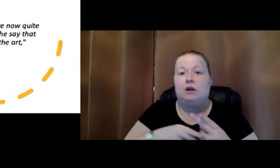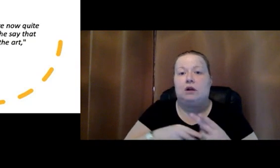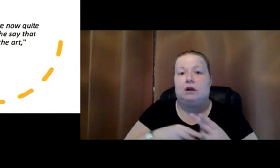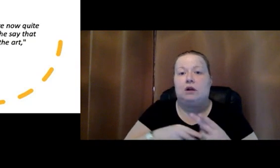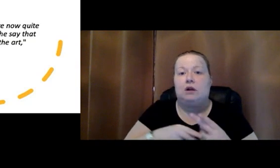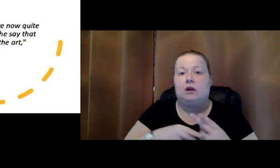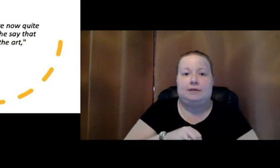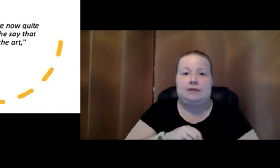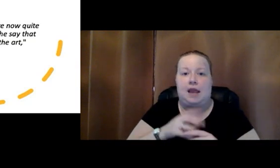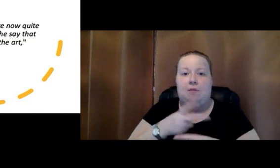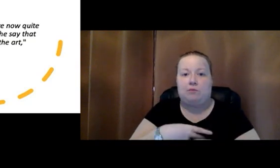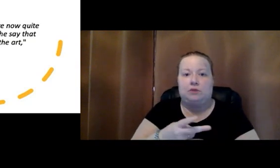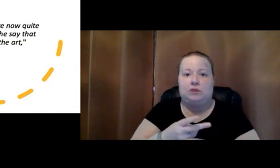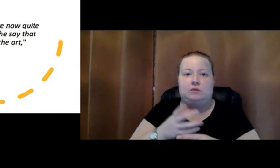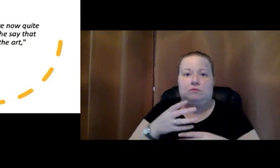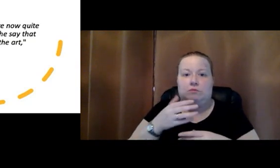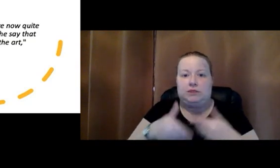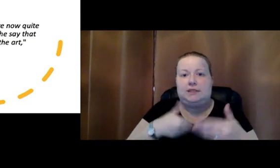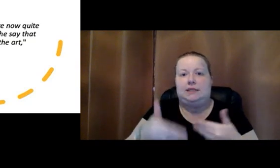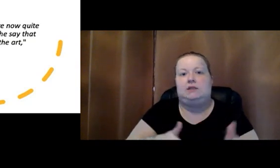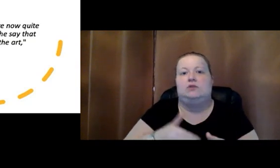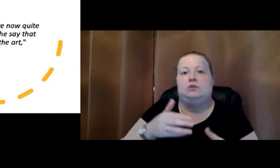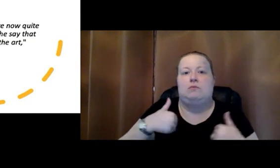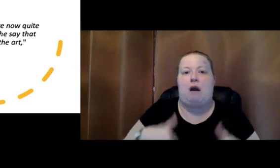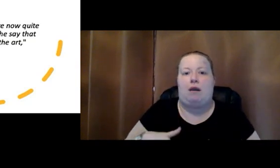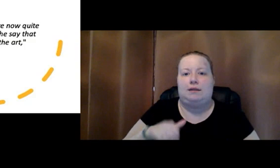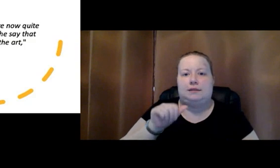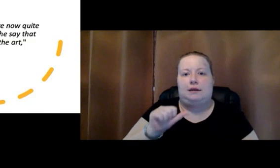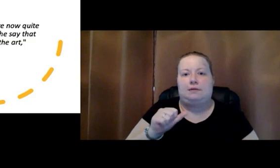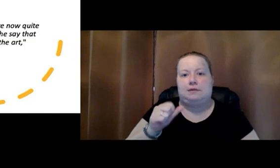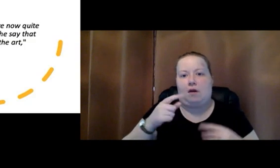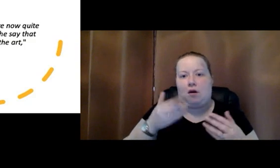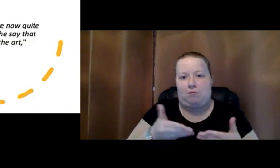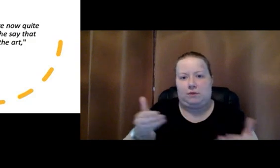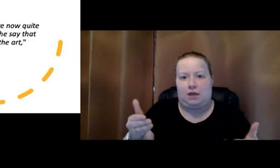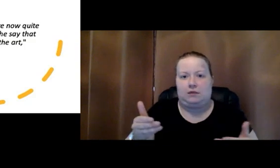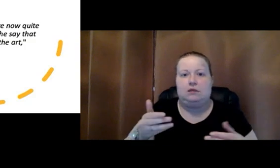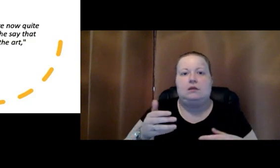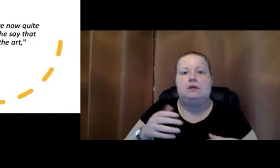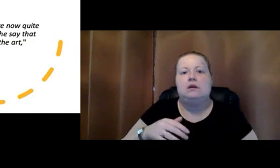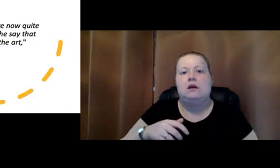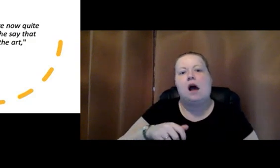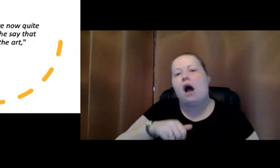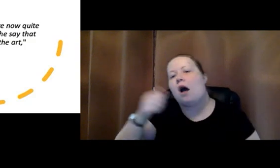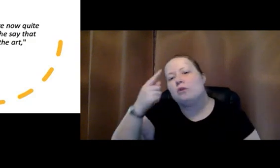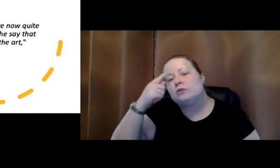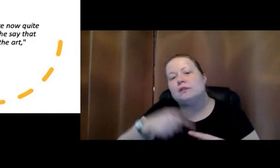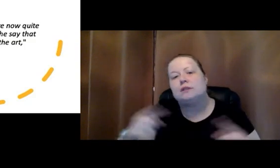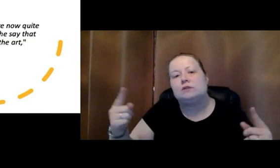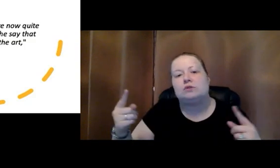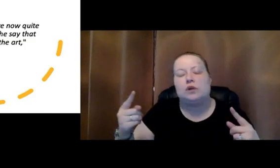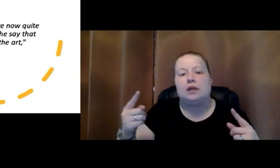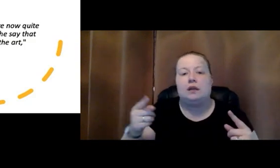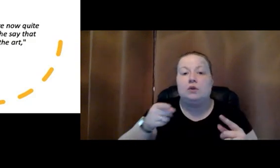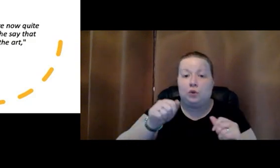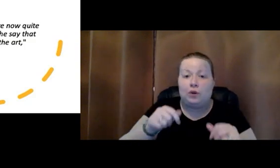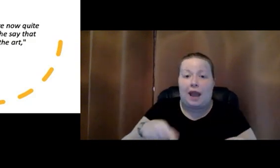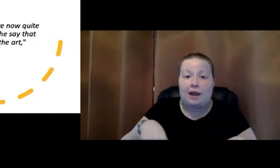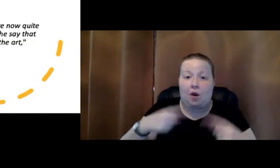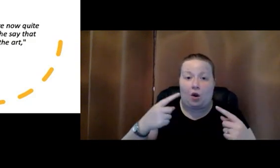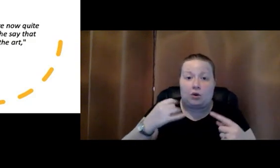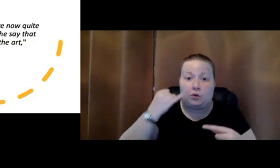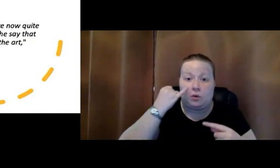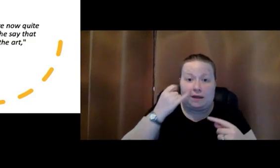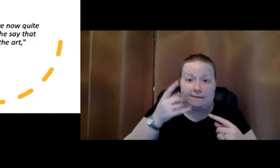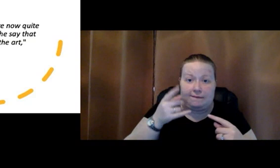it is a reasonable thing to have in a language. And others disagreed. And you can argue maybe whether or not those positions are